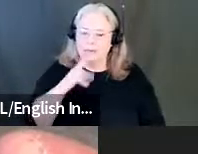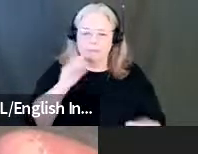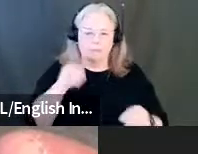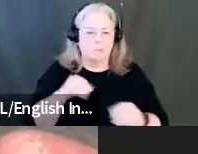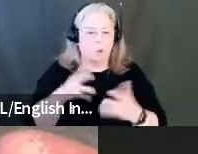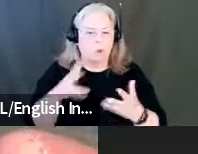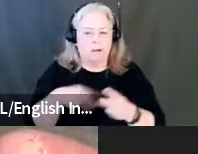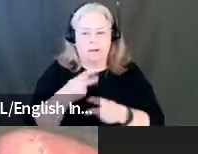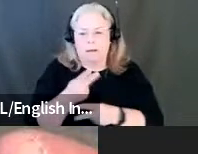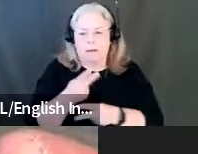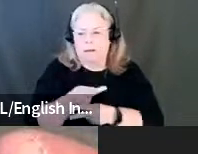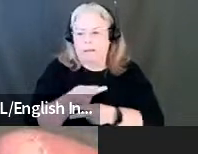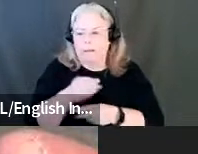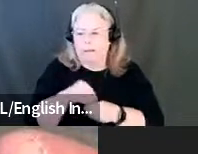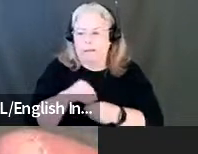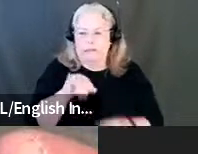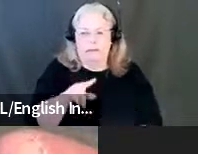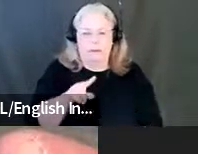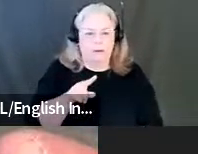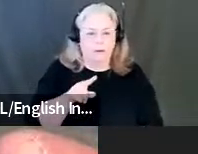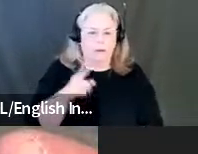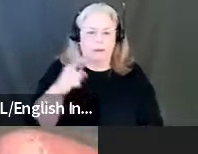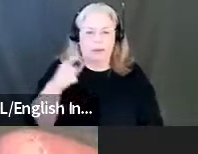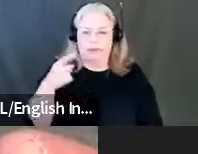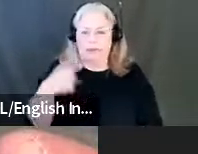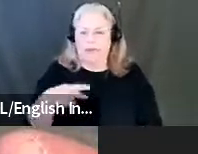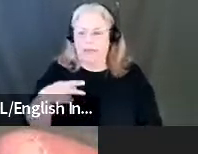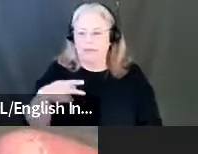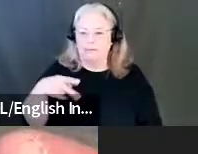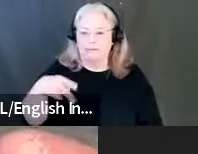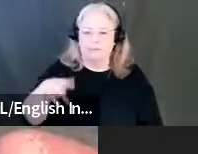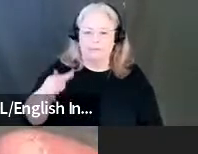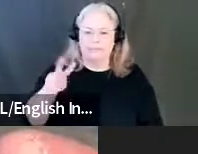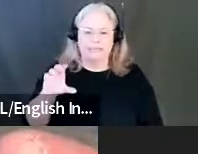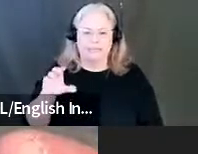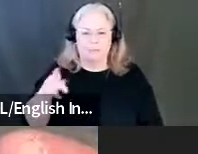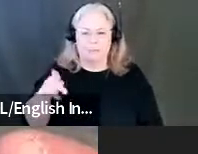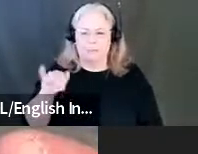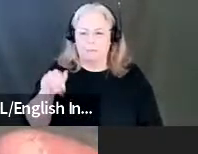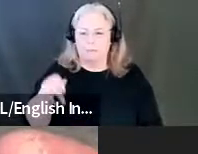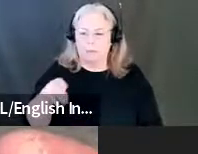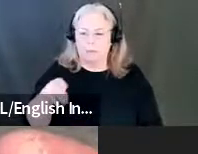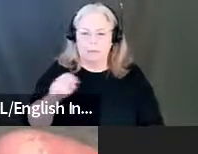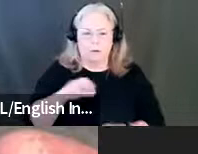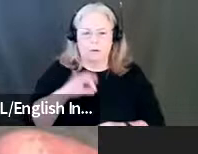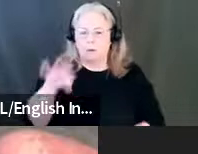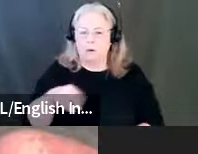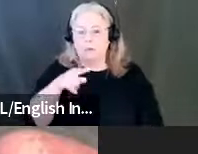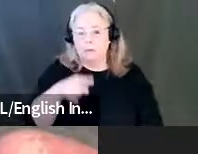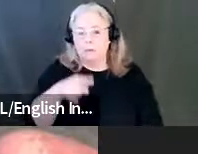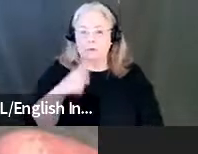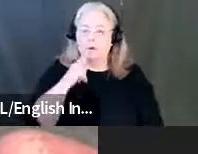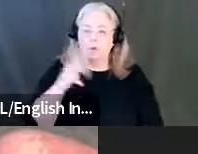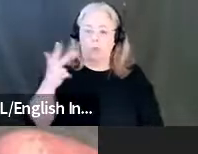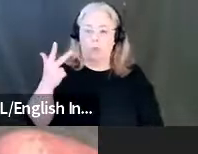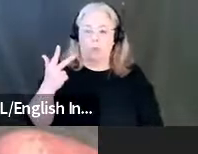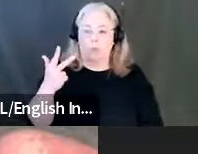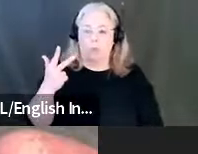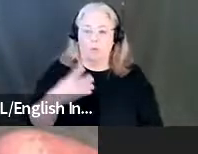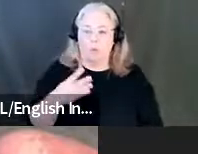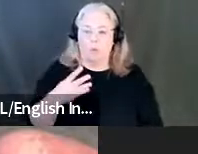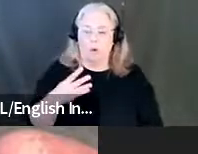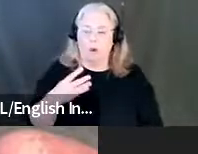of things inside of half inch CPVC pipe that then you can then pop in. So this piece of pipe is